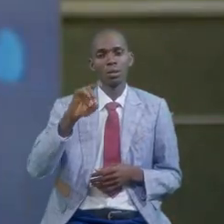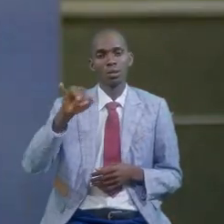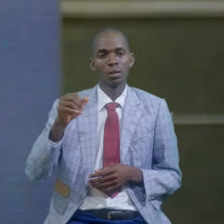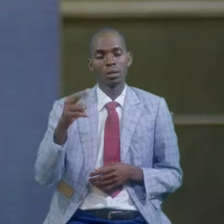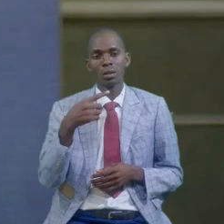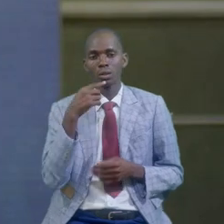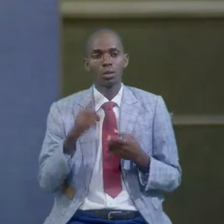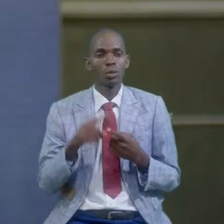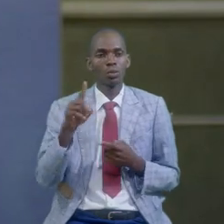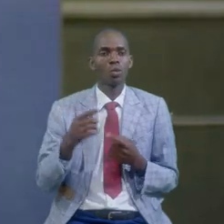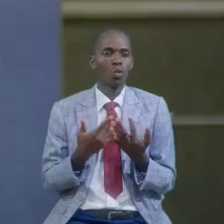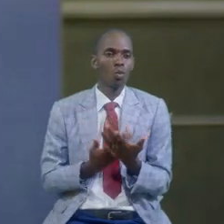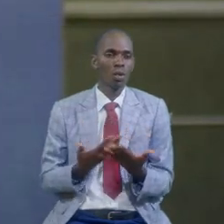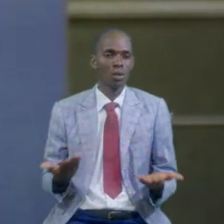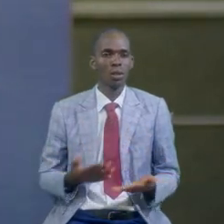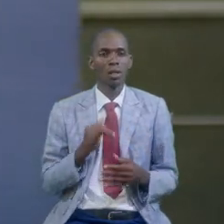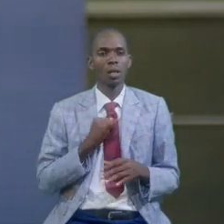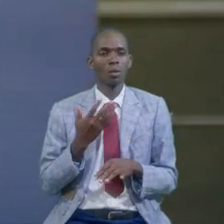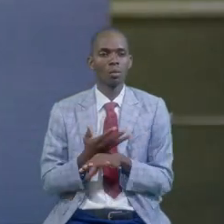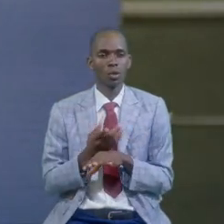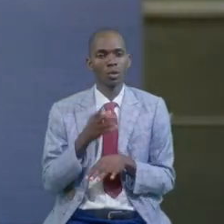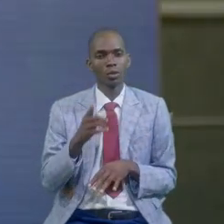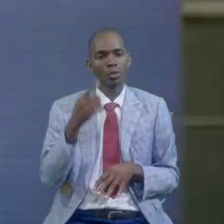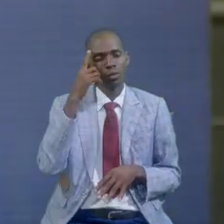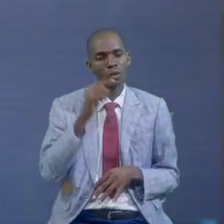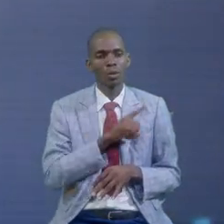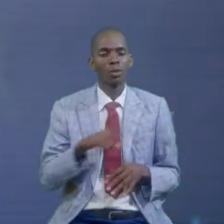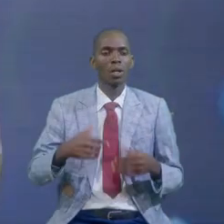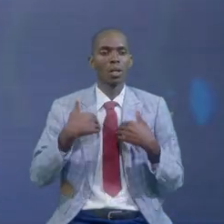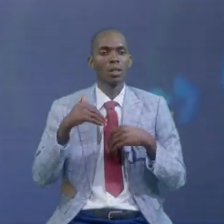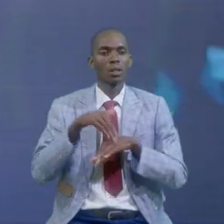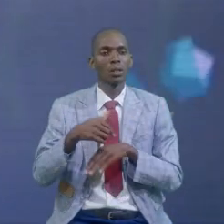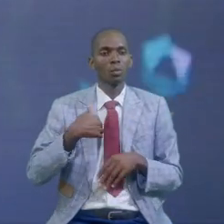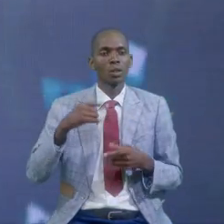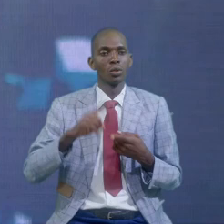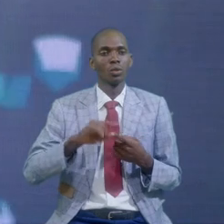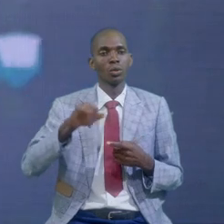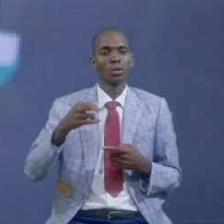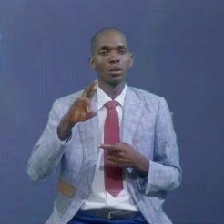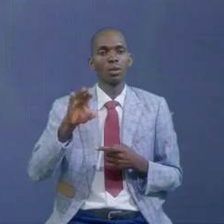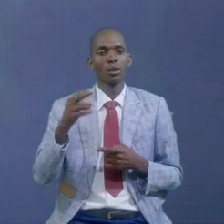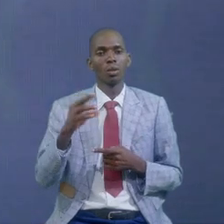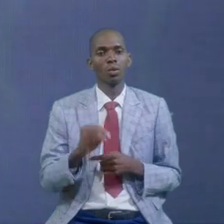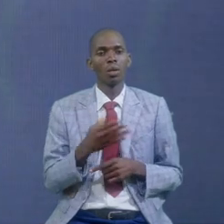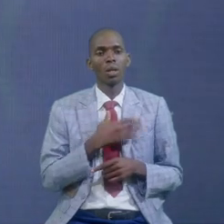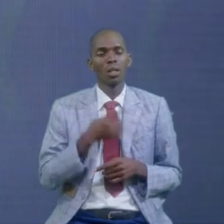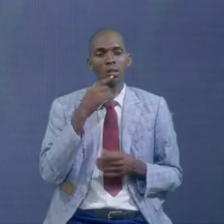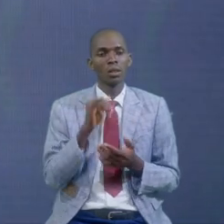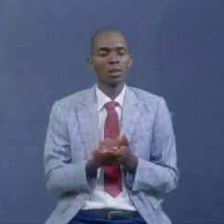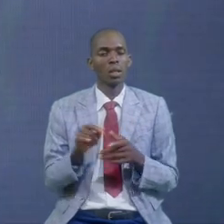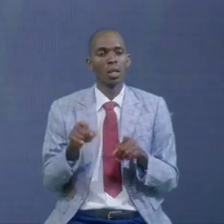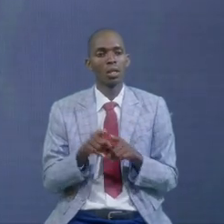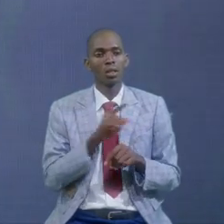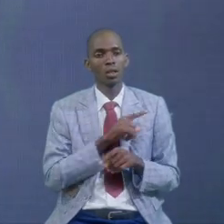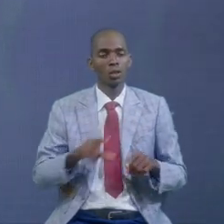I pray thee, for the Lord has sent me to Jericho. And he said, as the Lord liveth, and as thy soul